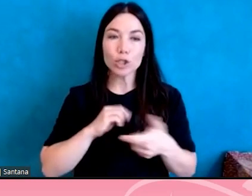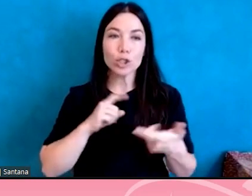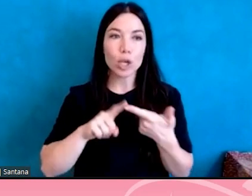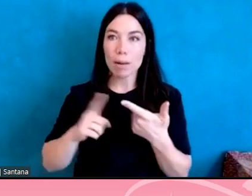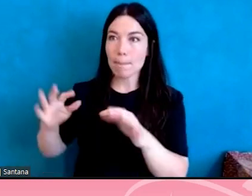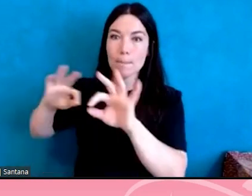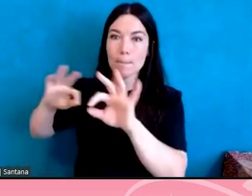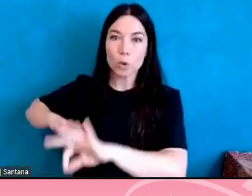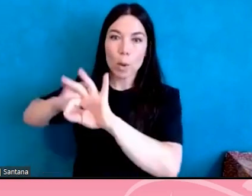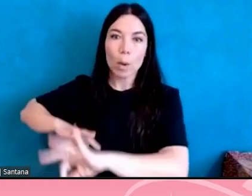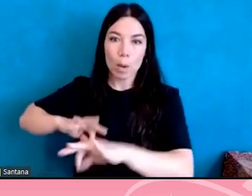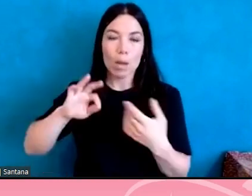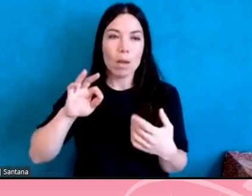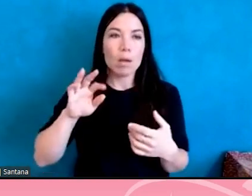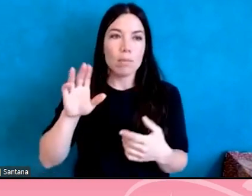respect.